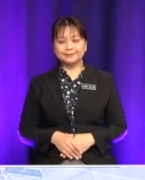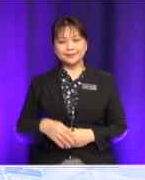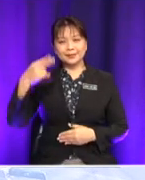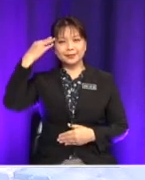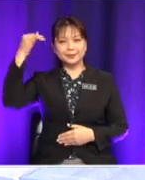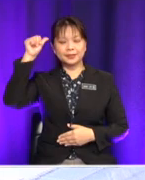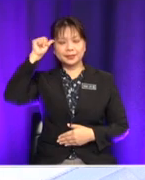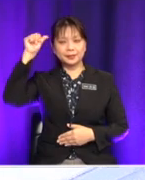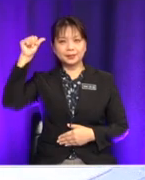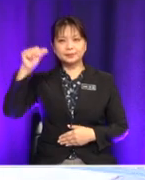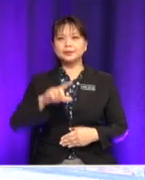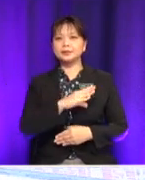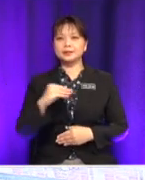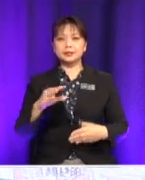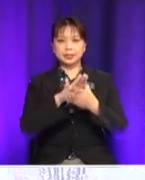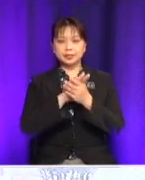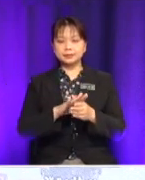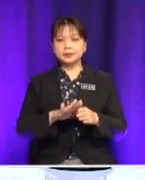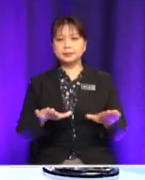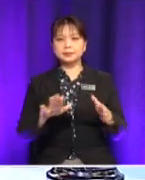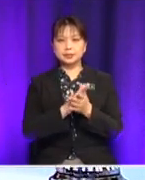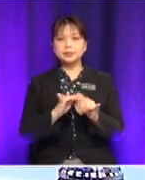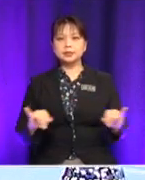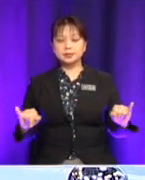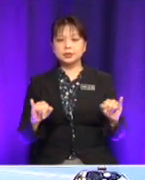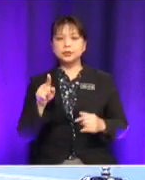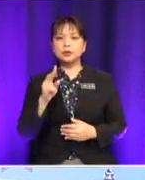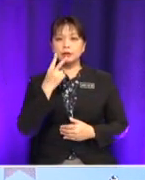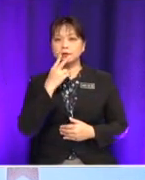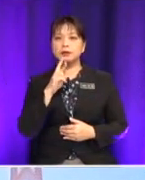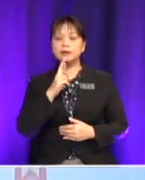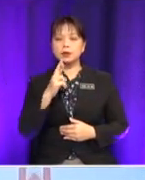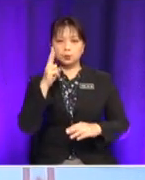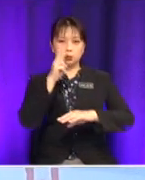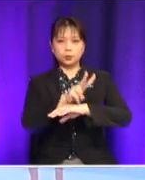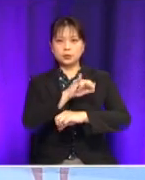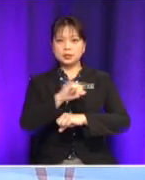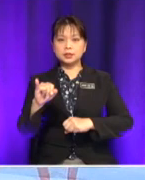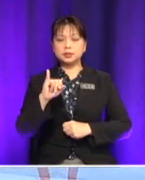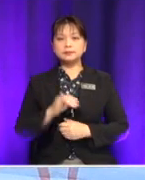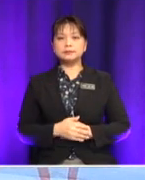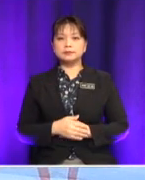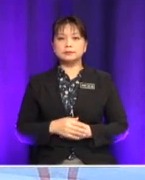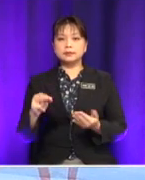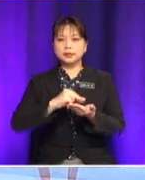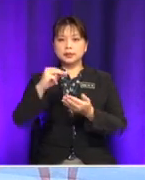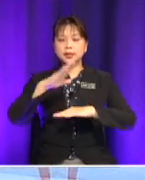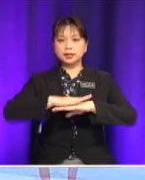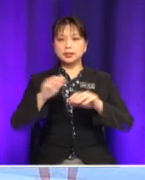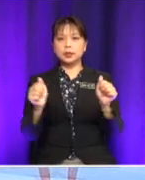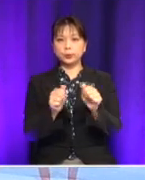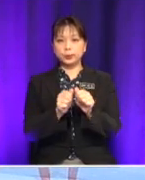Hi, Assalamualaikum and Salam Sejahtera. You're watching EduwebTV KPM for our Menengah Atas slot today with